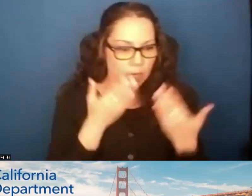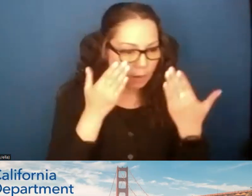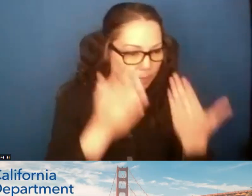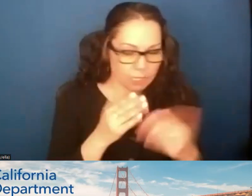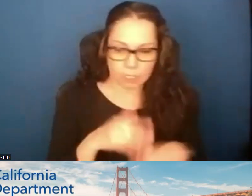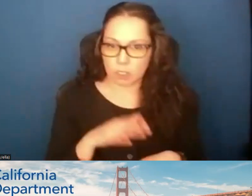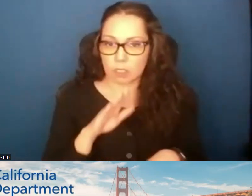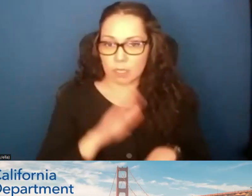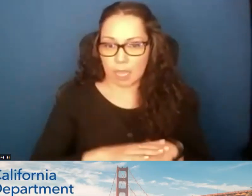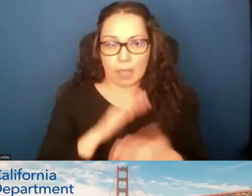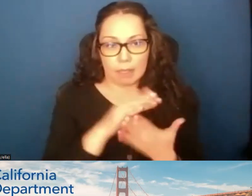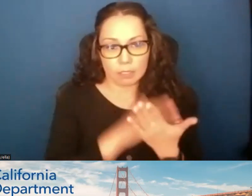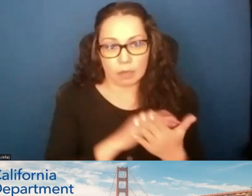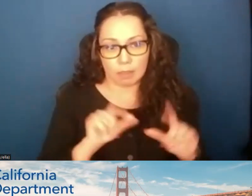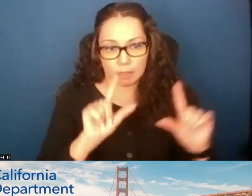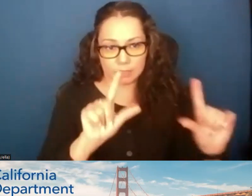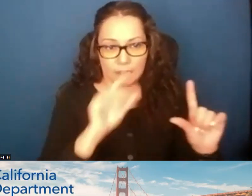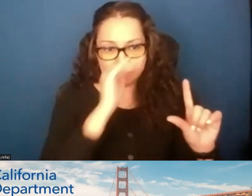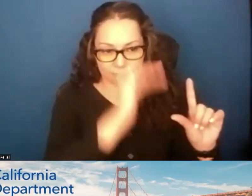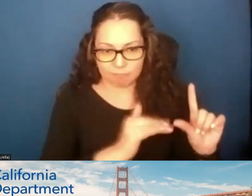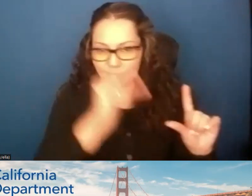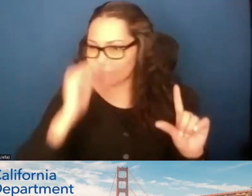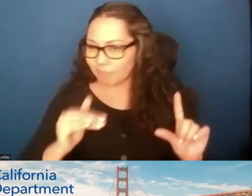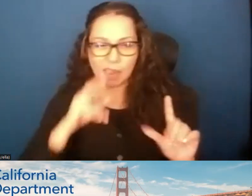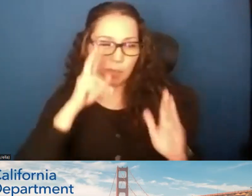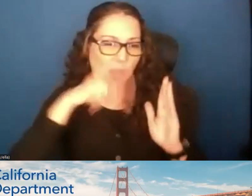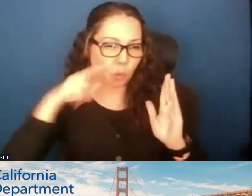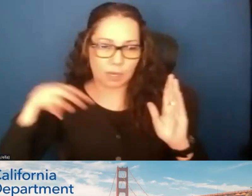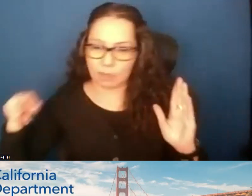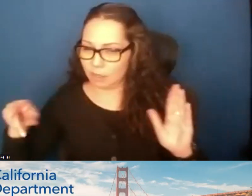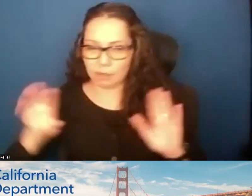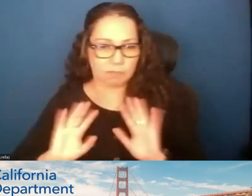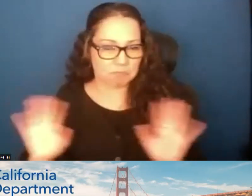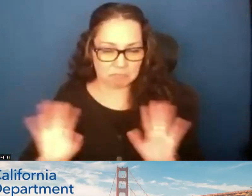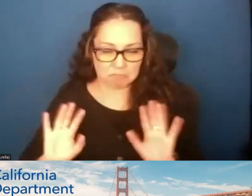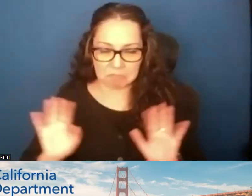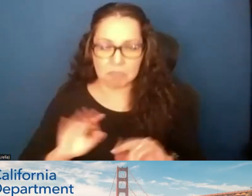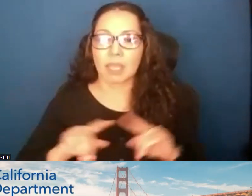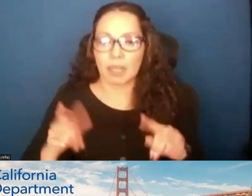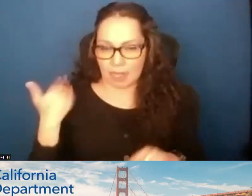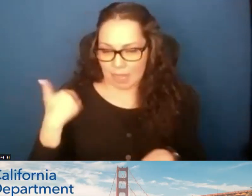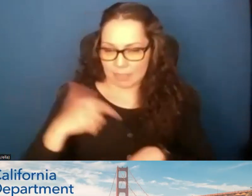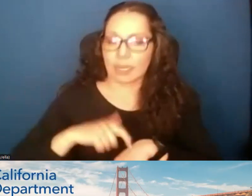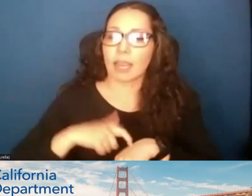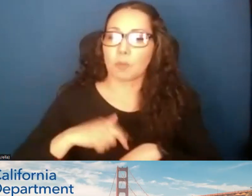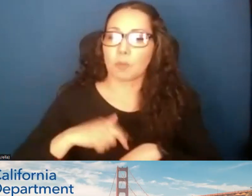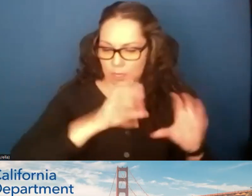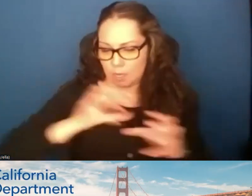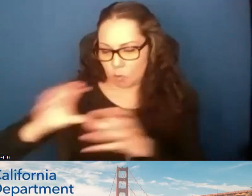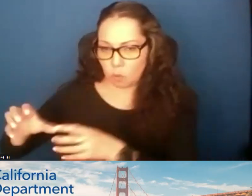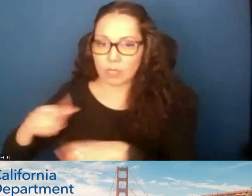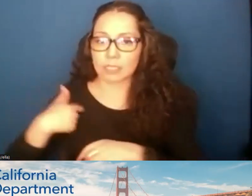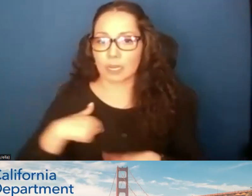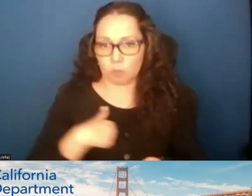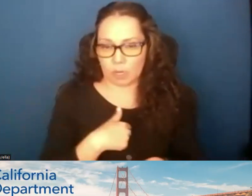listed on this slide. I won't read through the entire slide. We did go through these categories last time, and we do have the meeting minutes